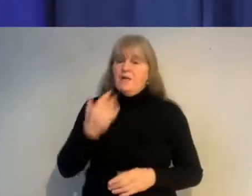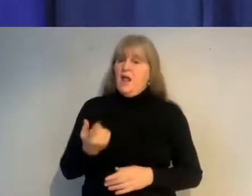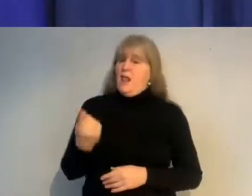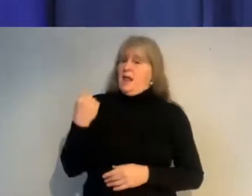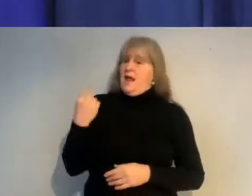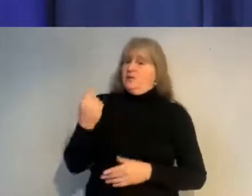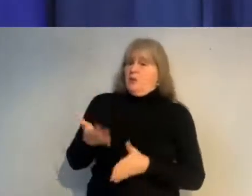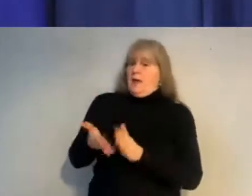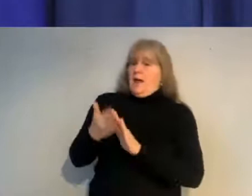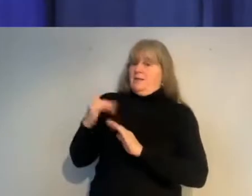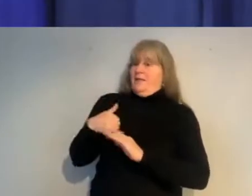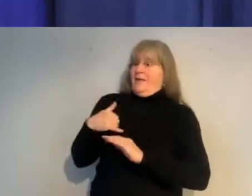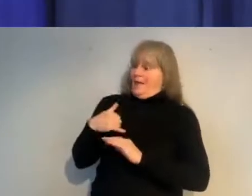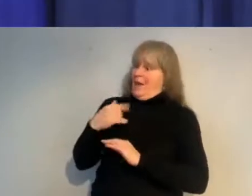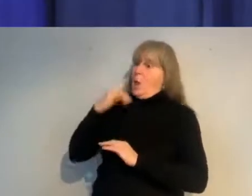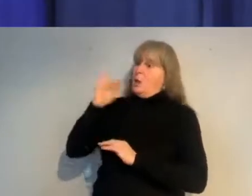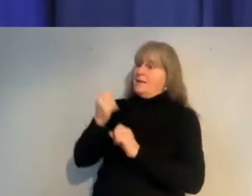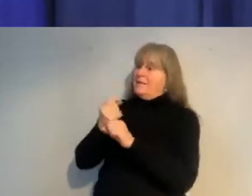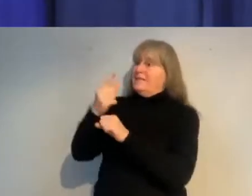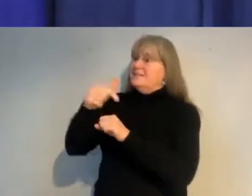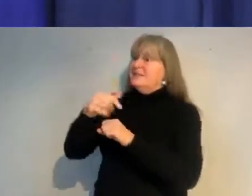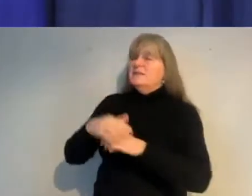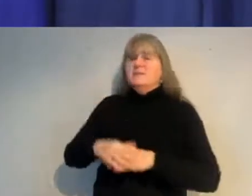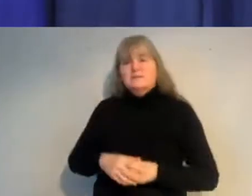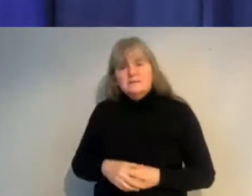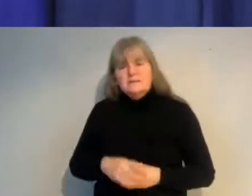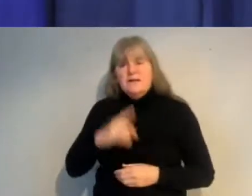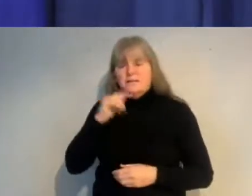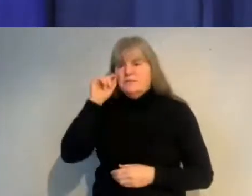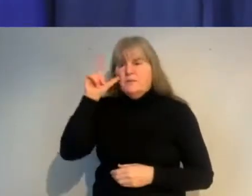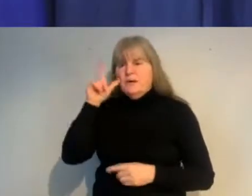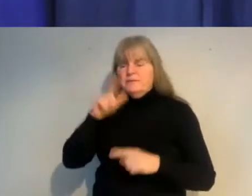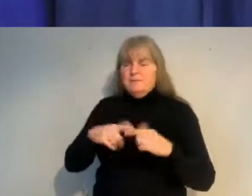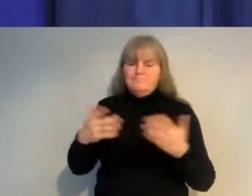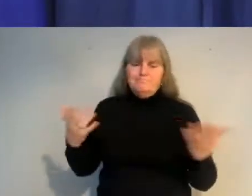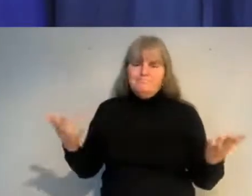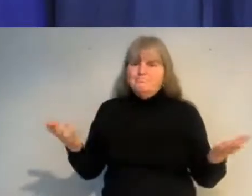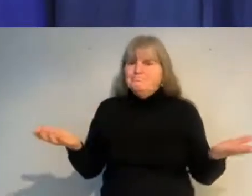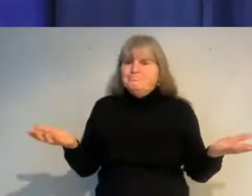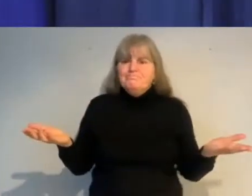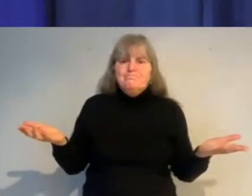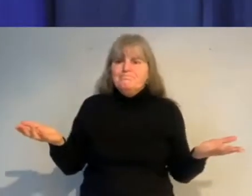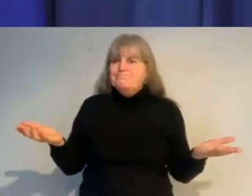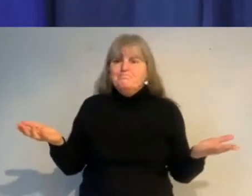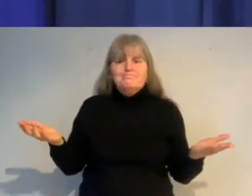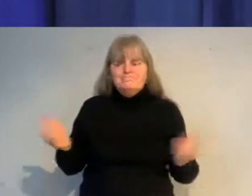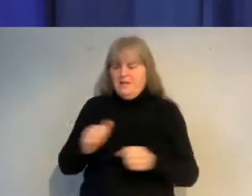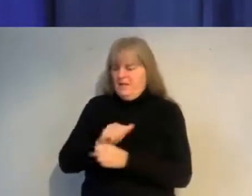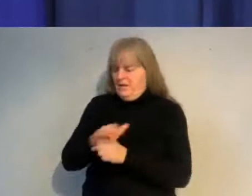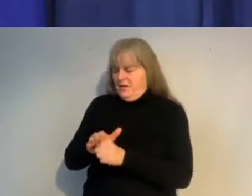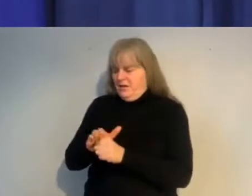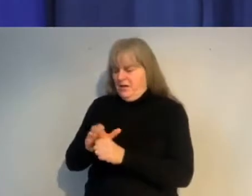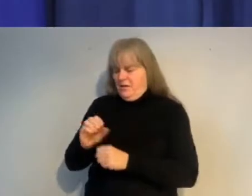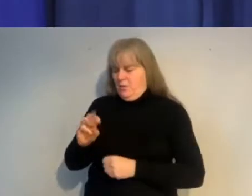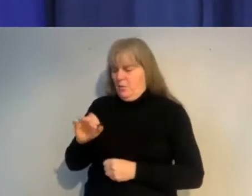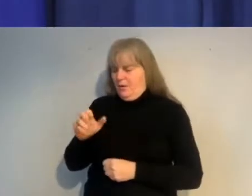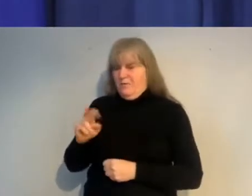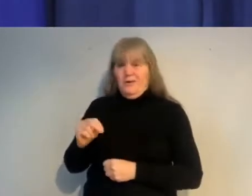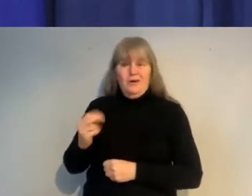situation as of now, I would have been surprised. But the variant and the virus continues to surprise.